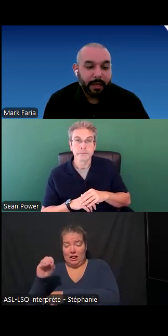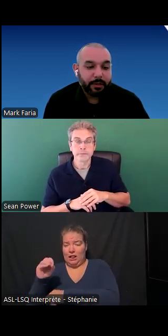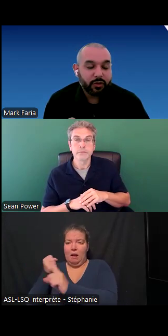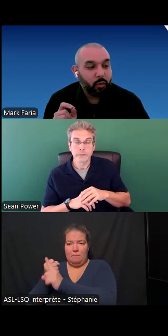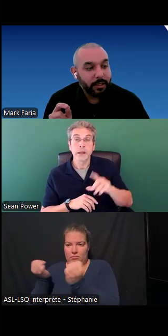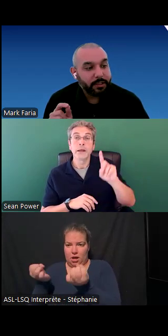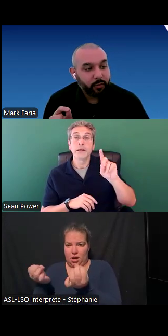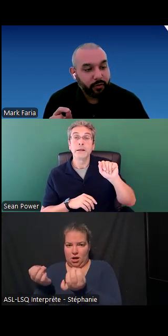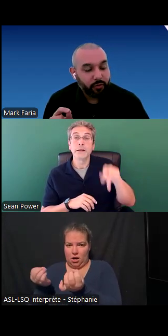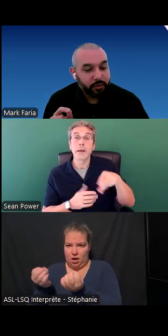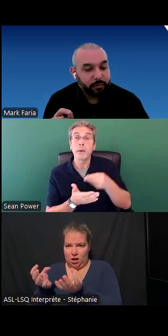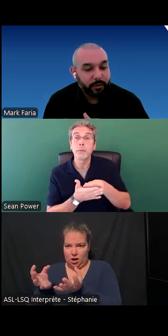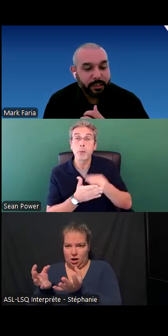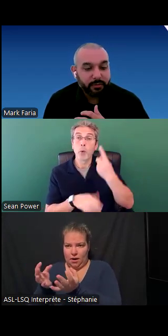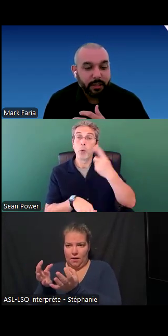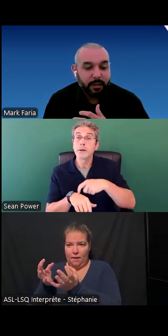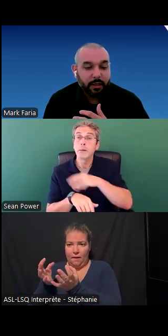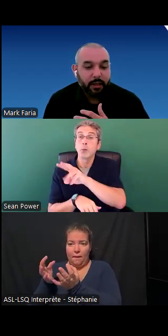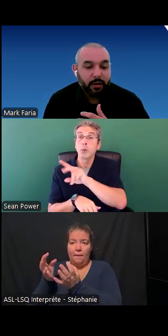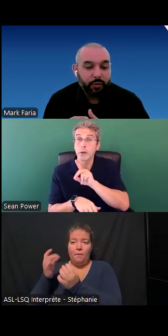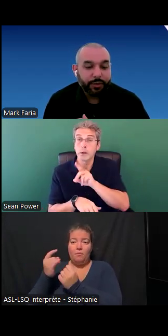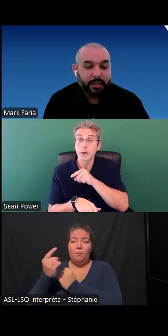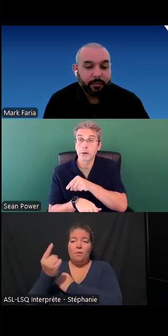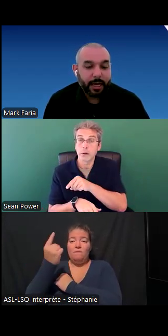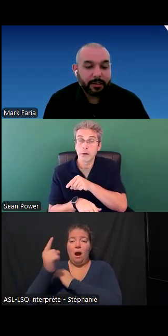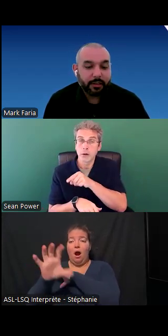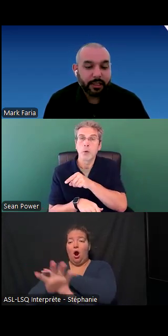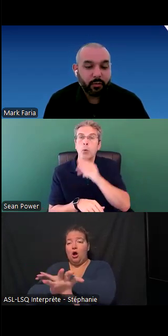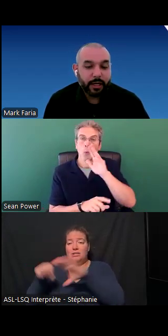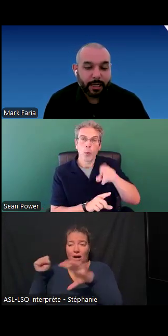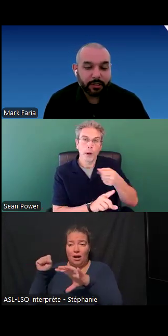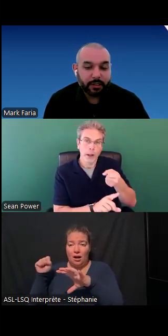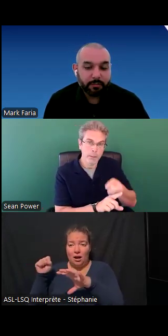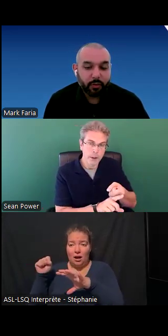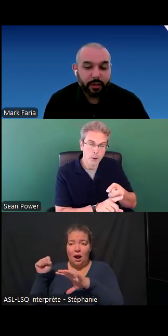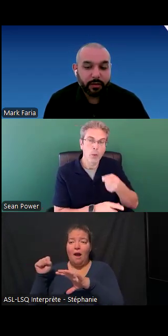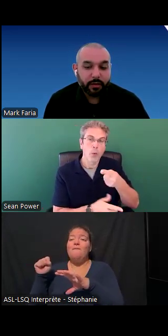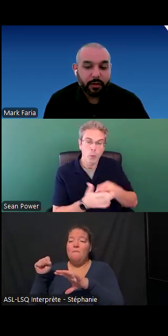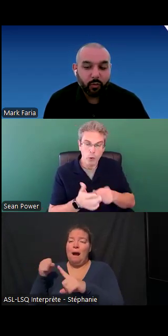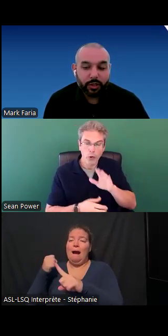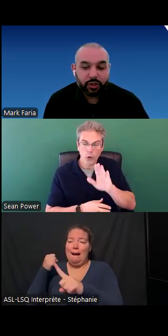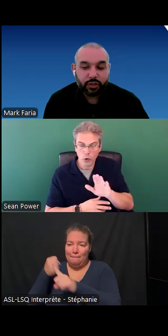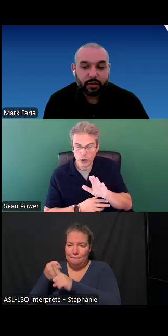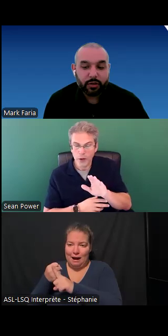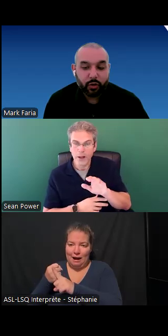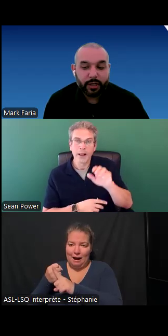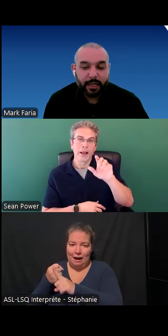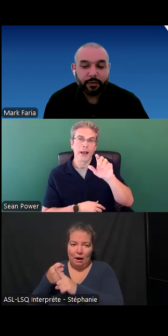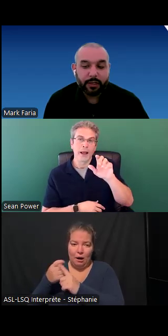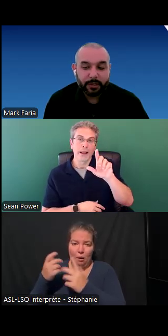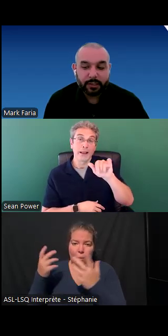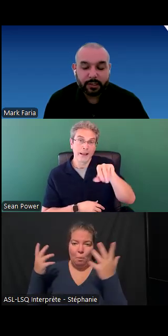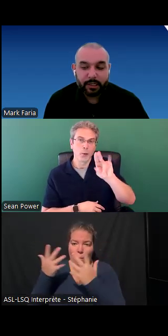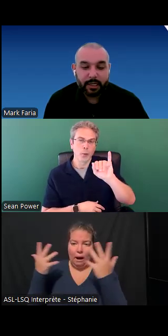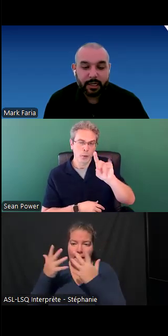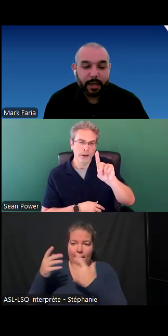DAP payments, so the one-time withdrawals from an RDSP, only impact the liquid asset component, which could, if the